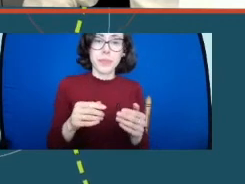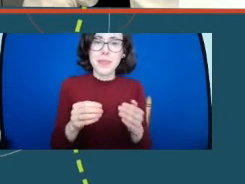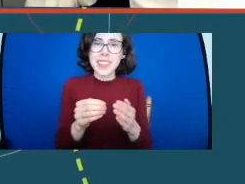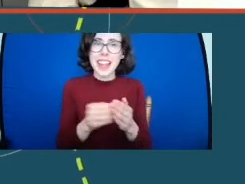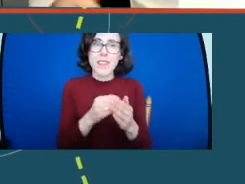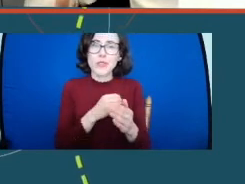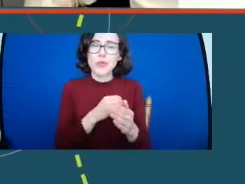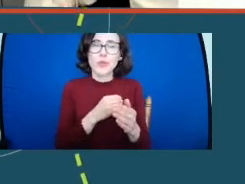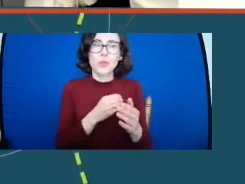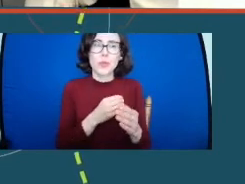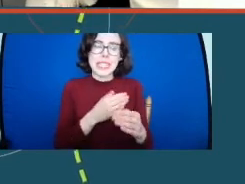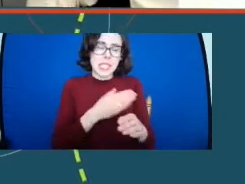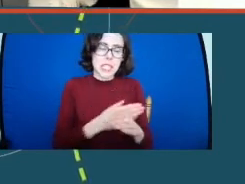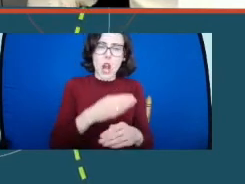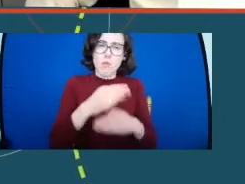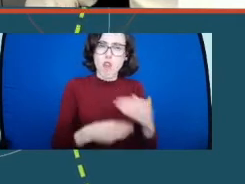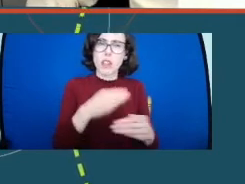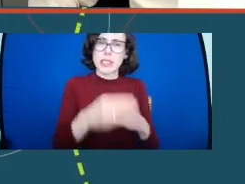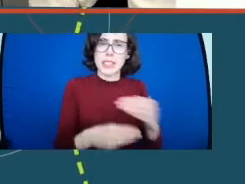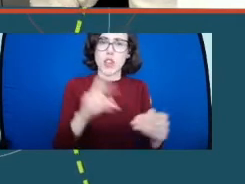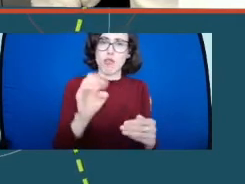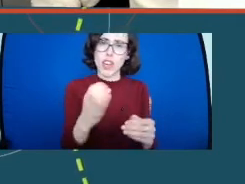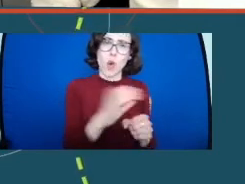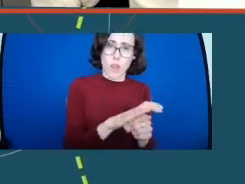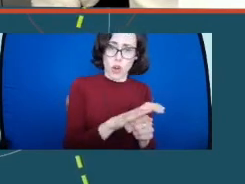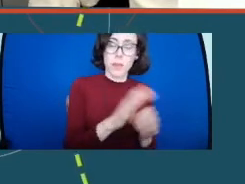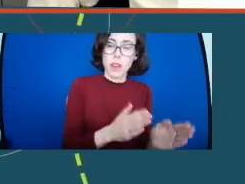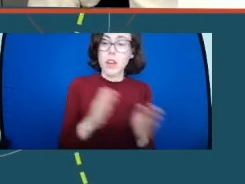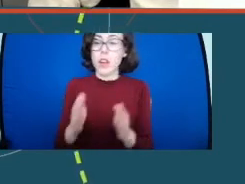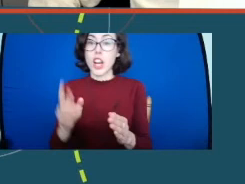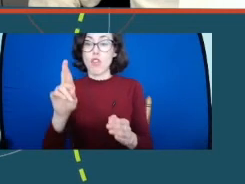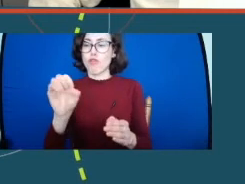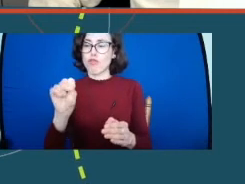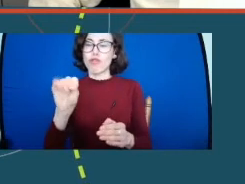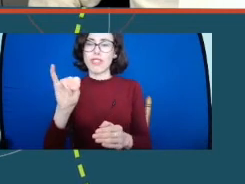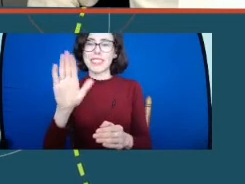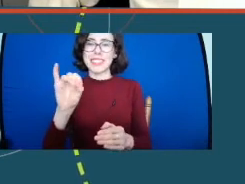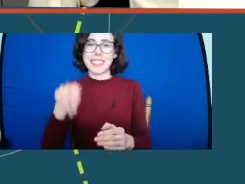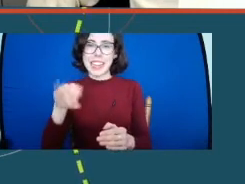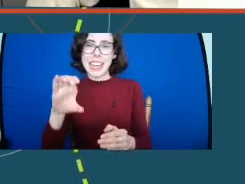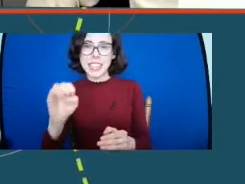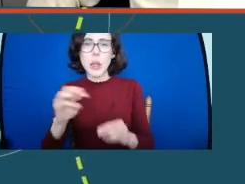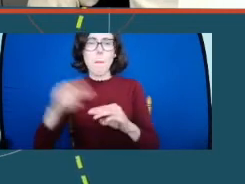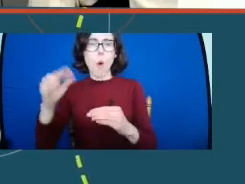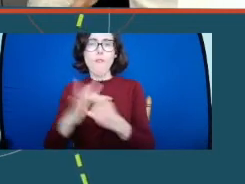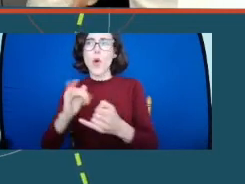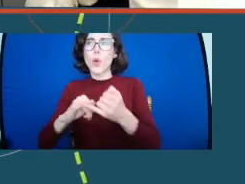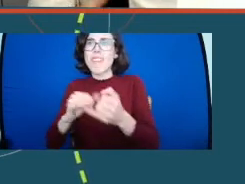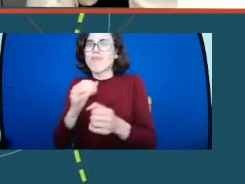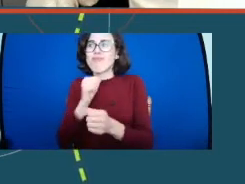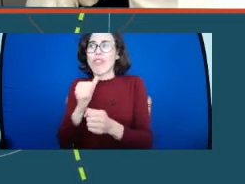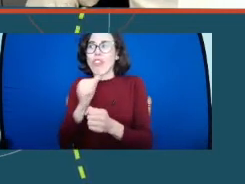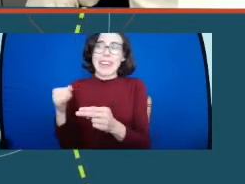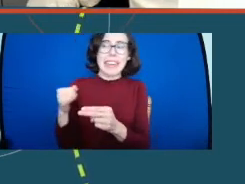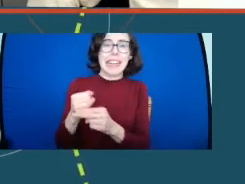recovery process. Resilience is a little bit more about the individual who has not access to healthcare system for a period of time and